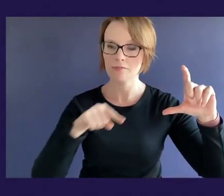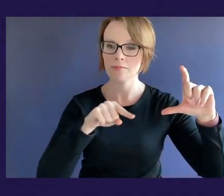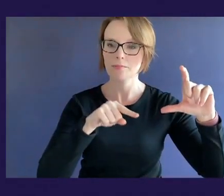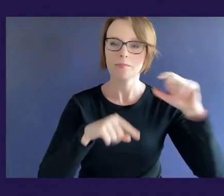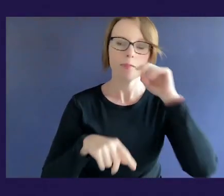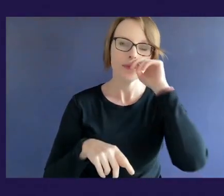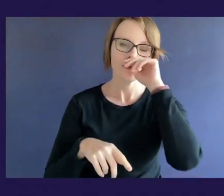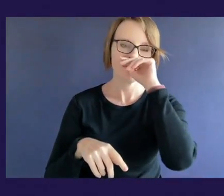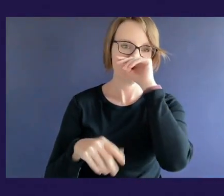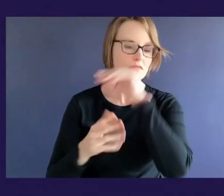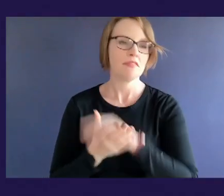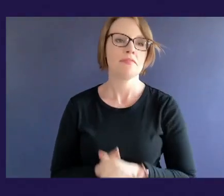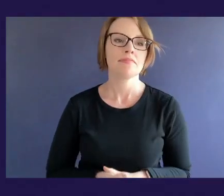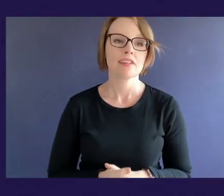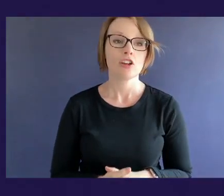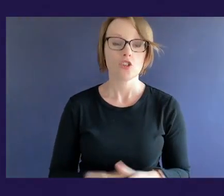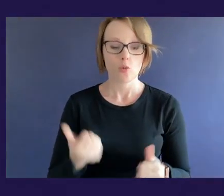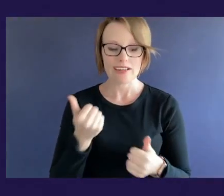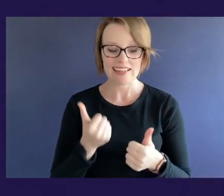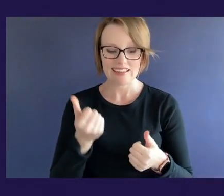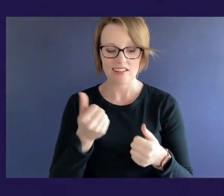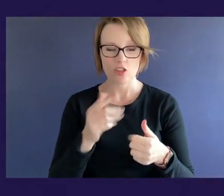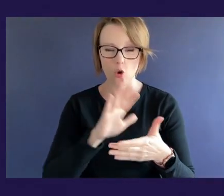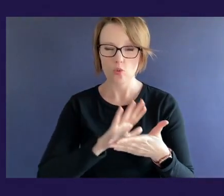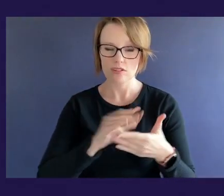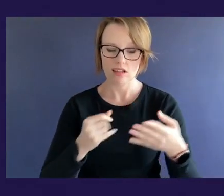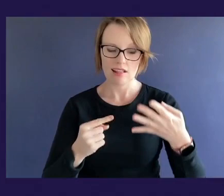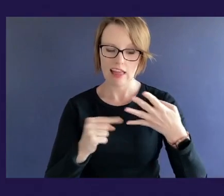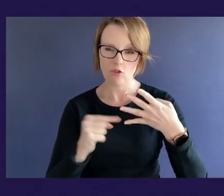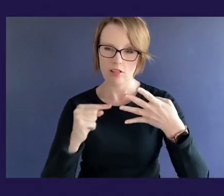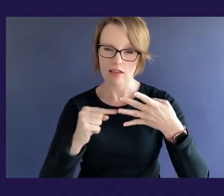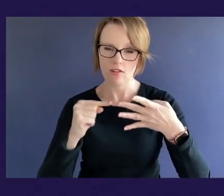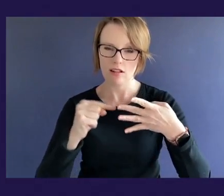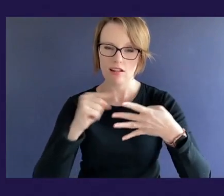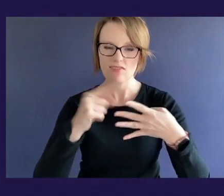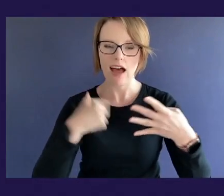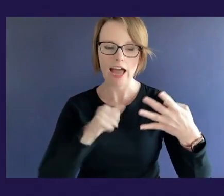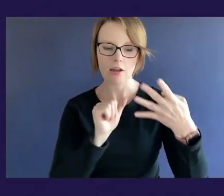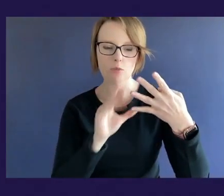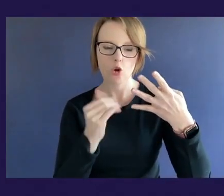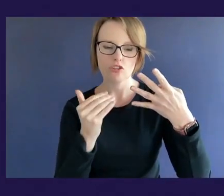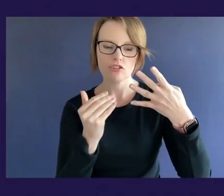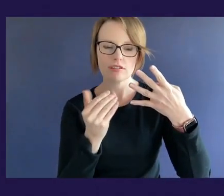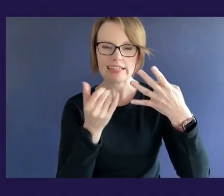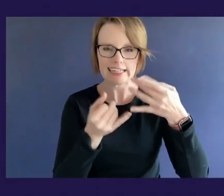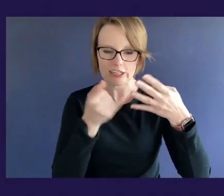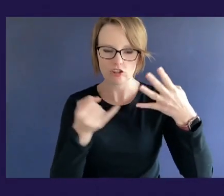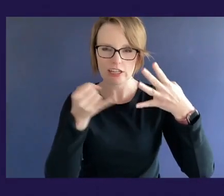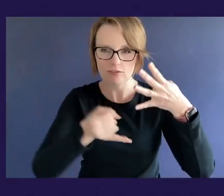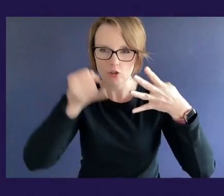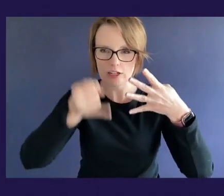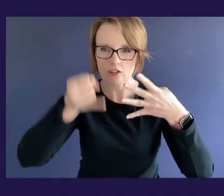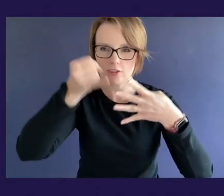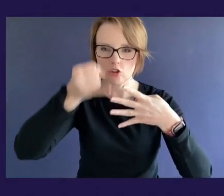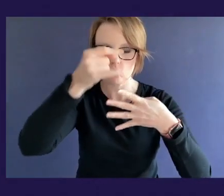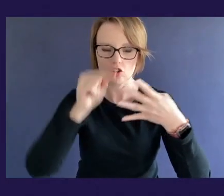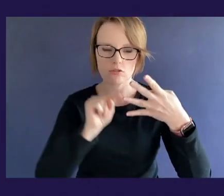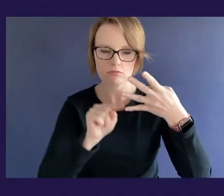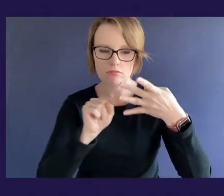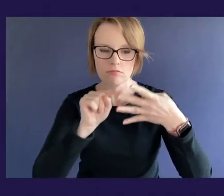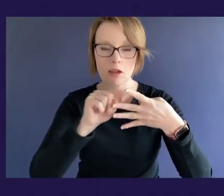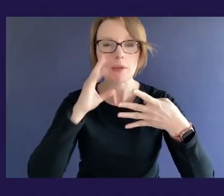different levels individually, but I want to emphasize that these are really nested, intersecting levels, and that